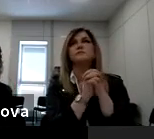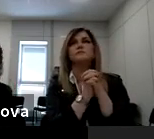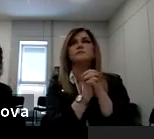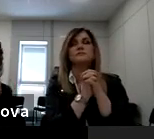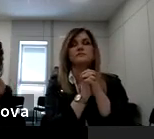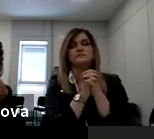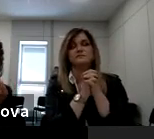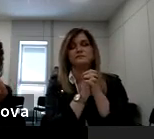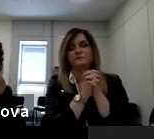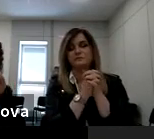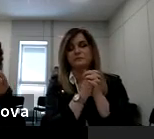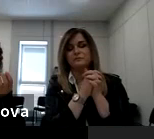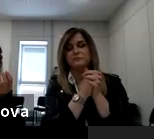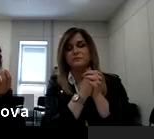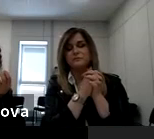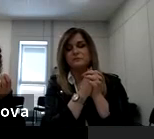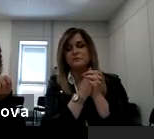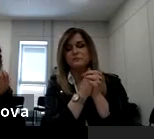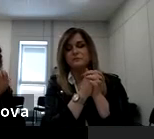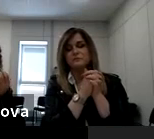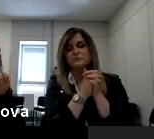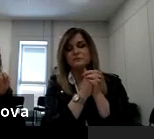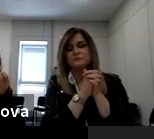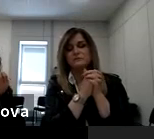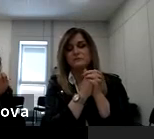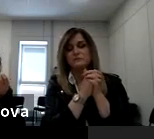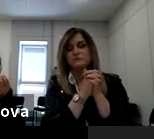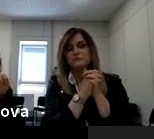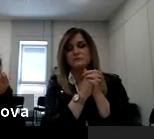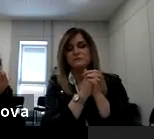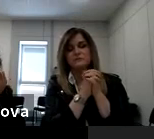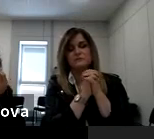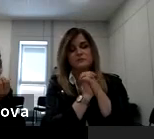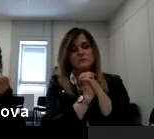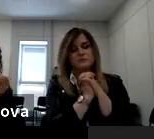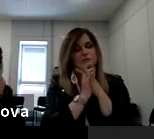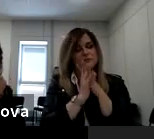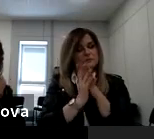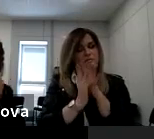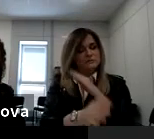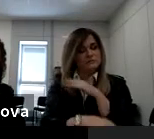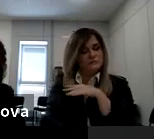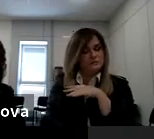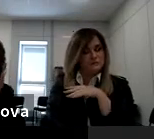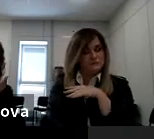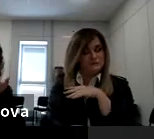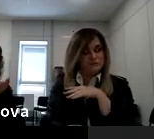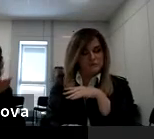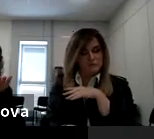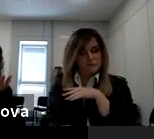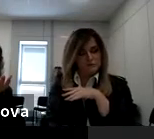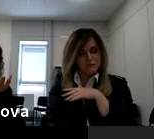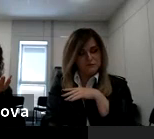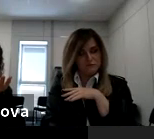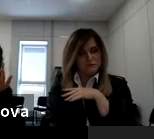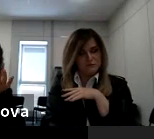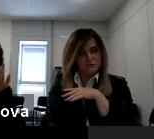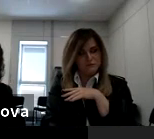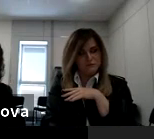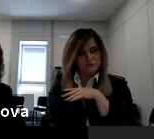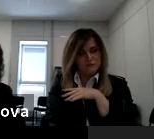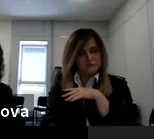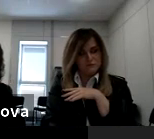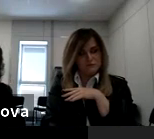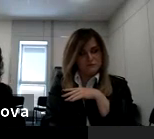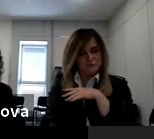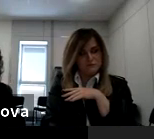It shows us that we can apply all the types of laces into one project. So you